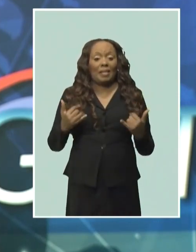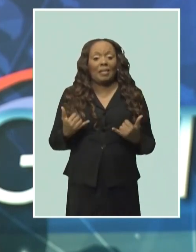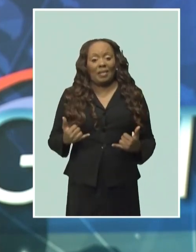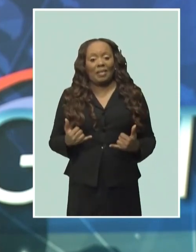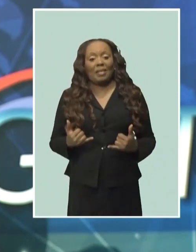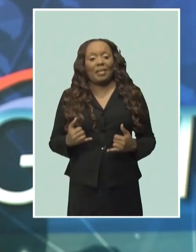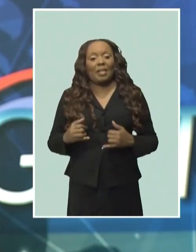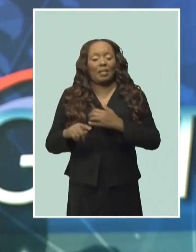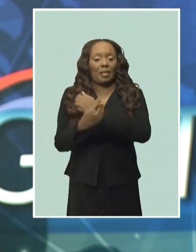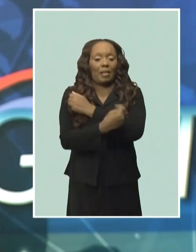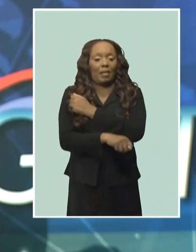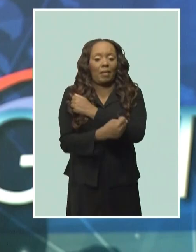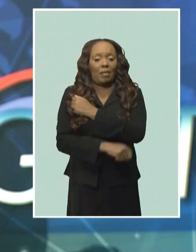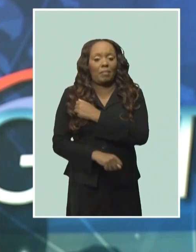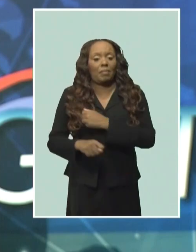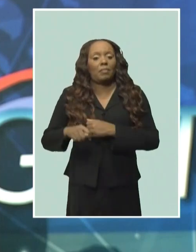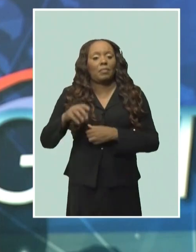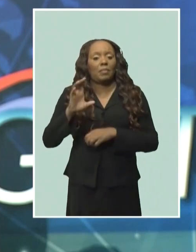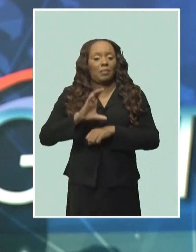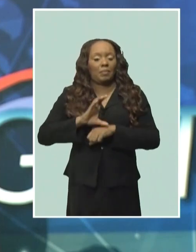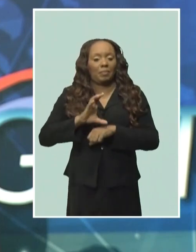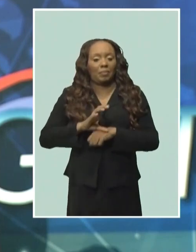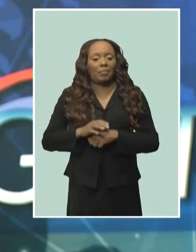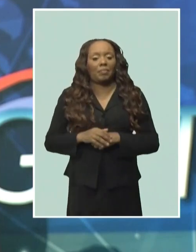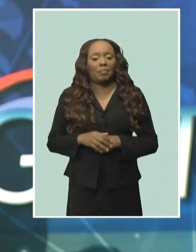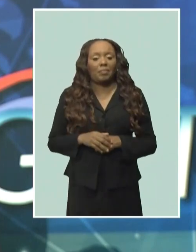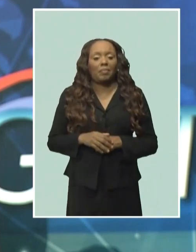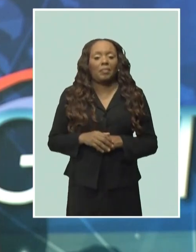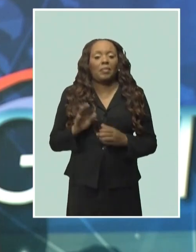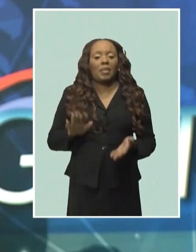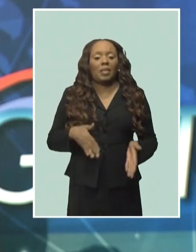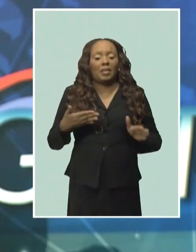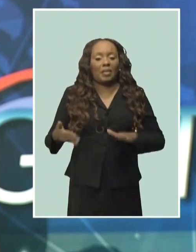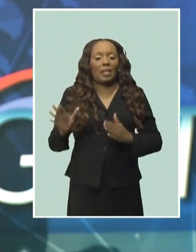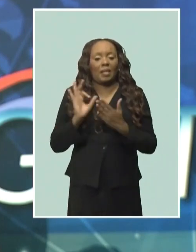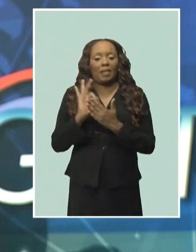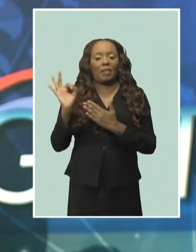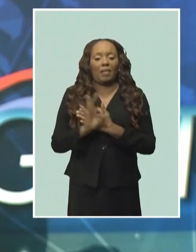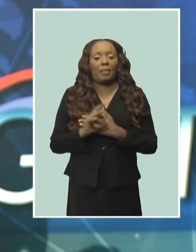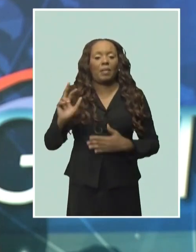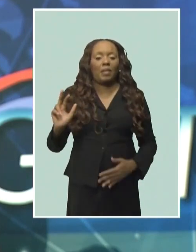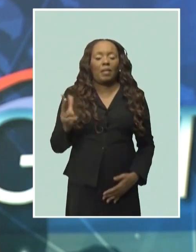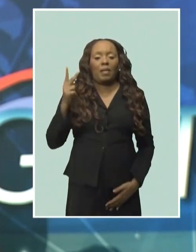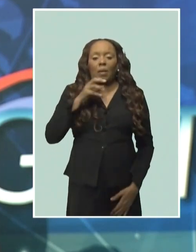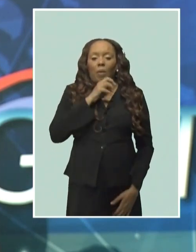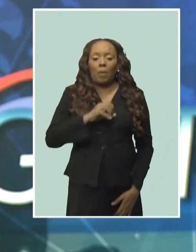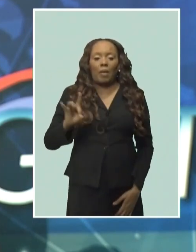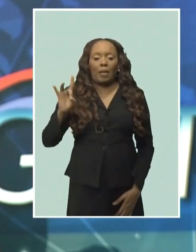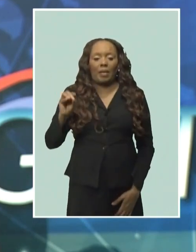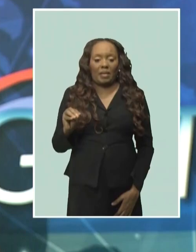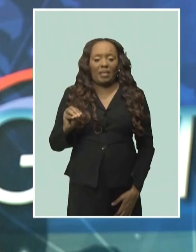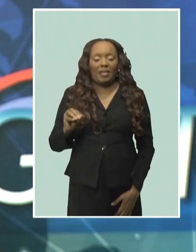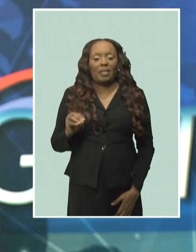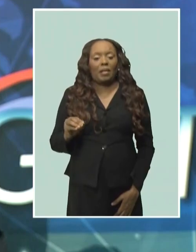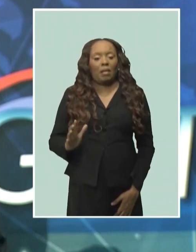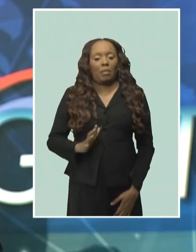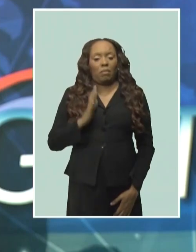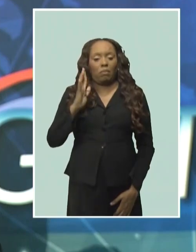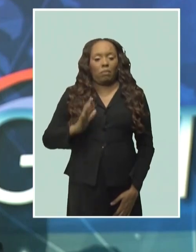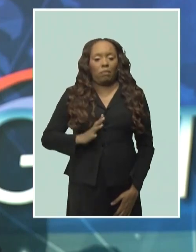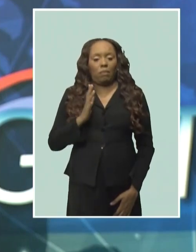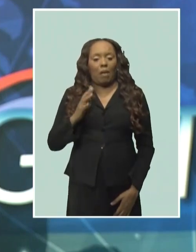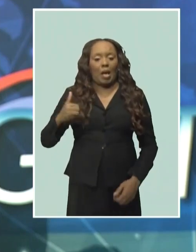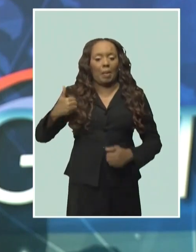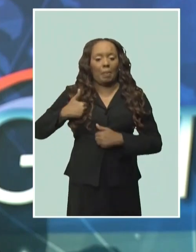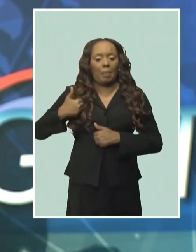thanksgiving at St. Thomas Parish Church. The career law enforcement officer who died on February the 3rd at the age of 80 was